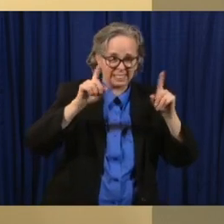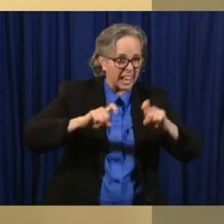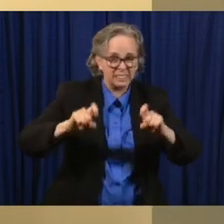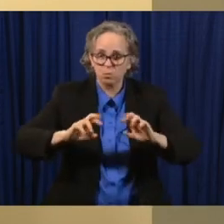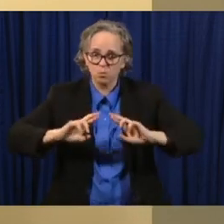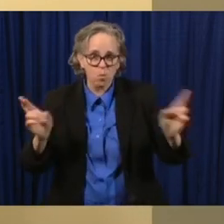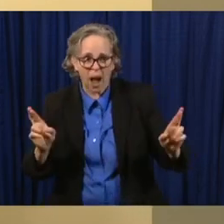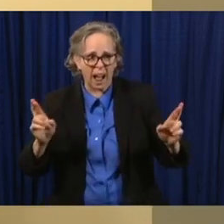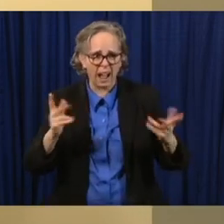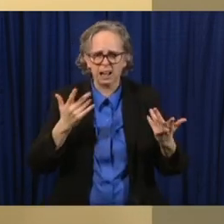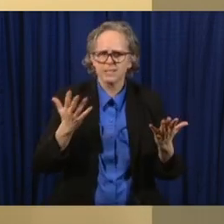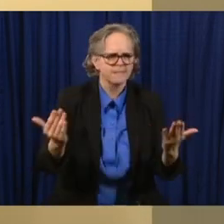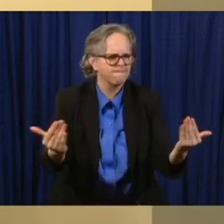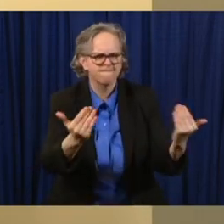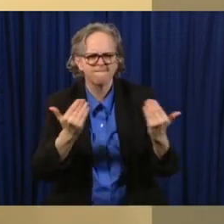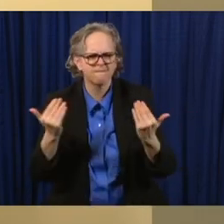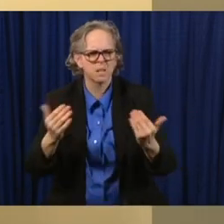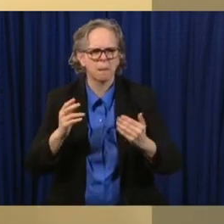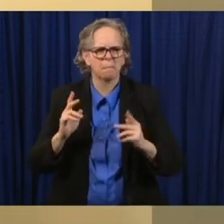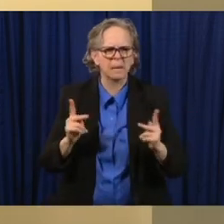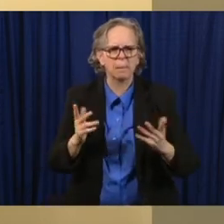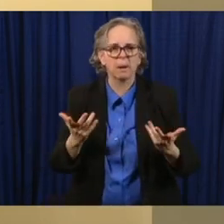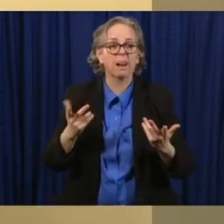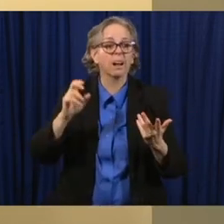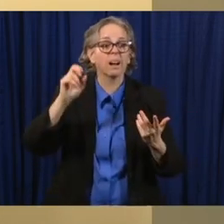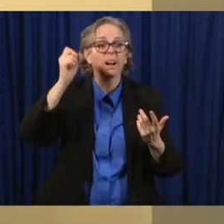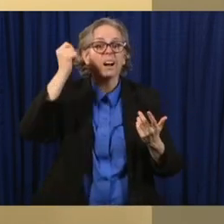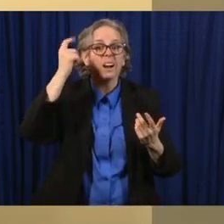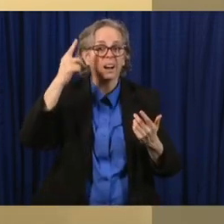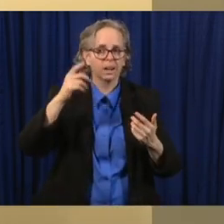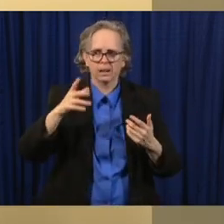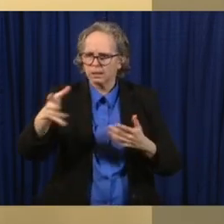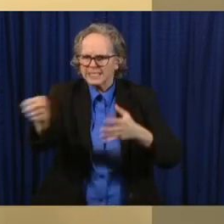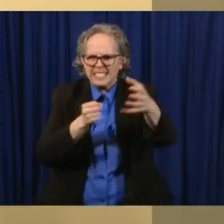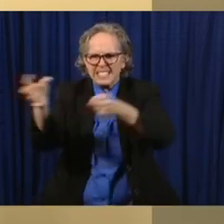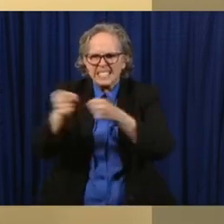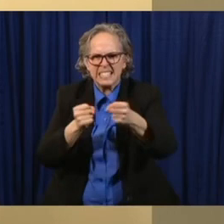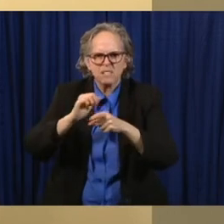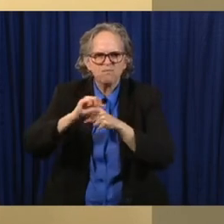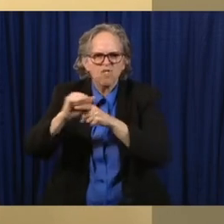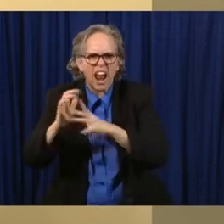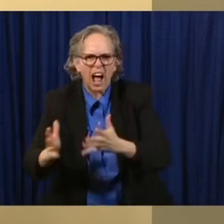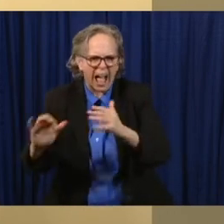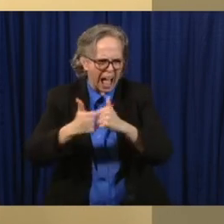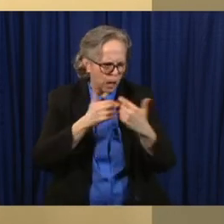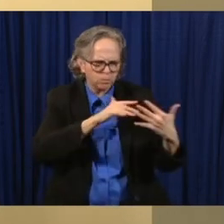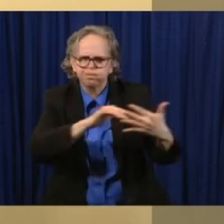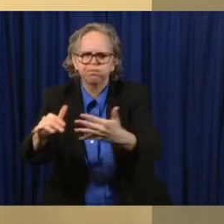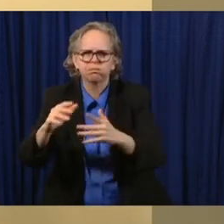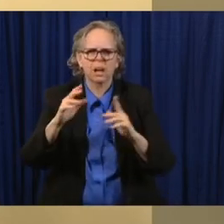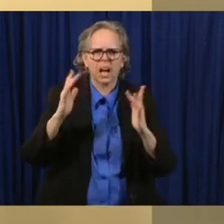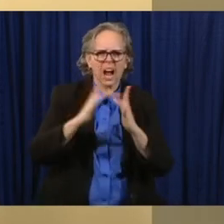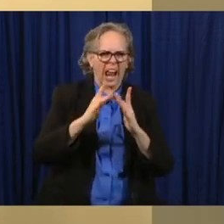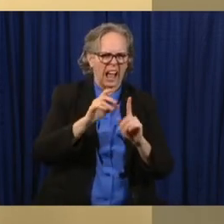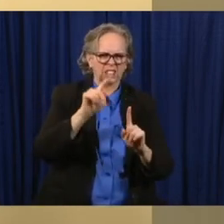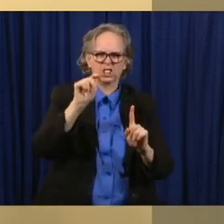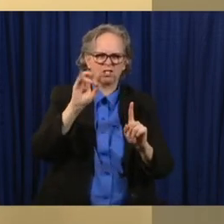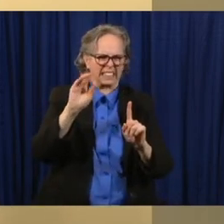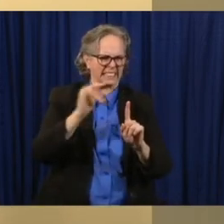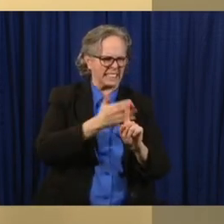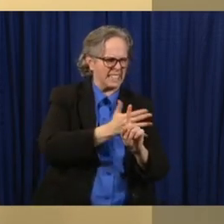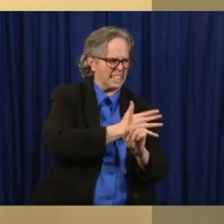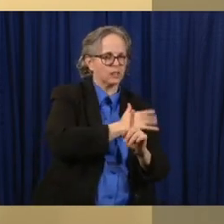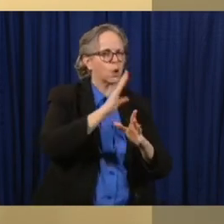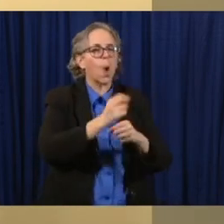people who can contact trace. Because we know in a year ahead, we will not stay flat. Even if we go down, and when we